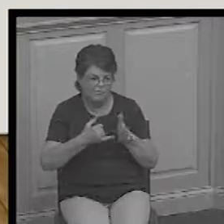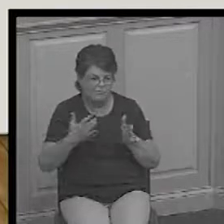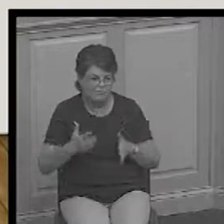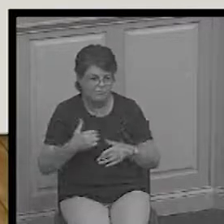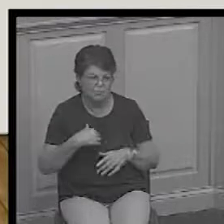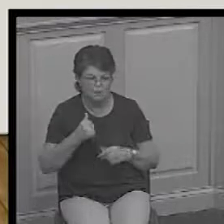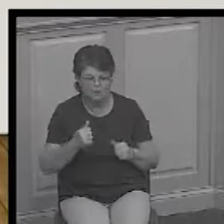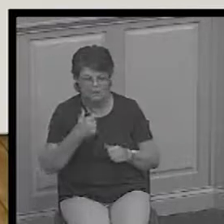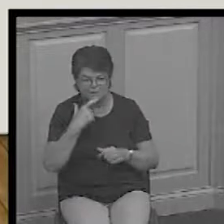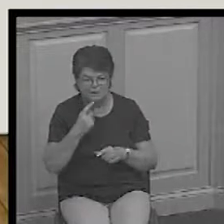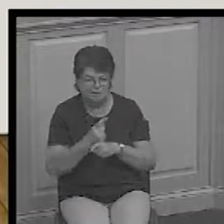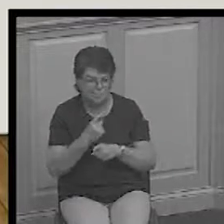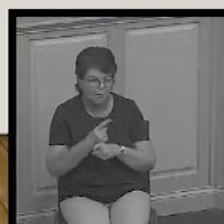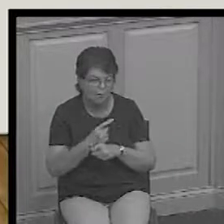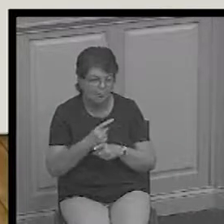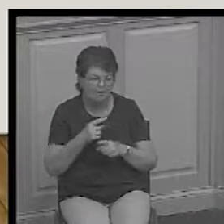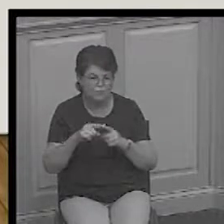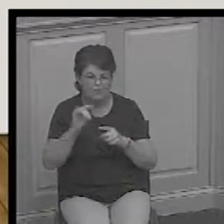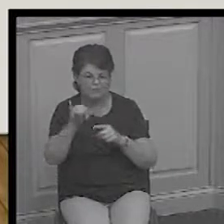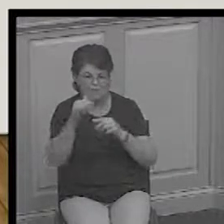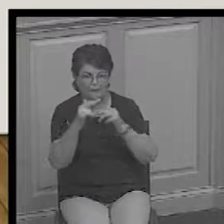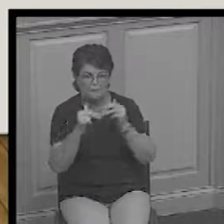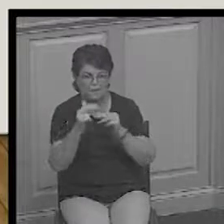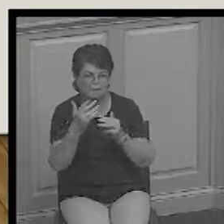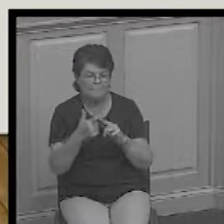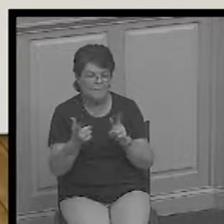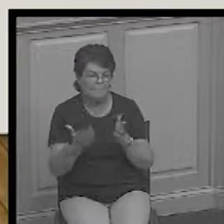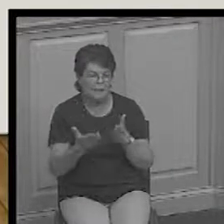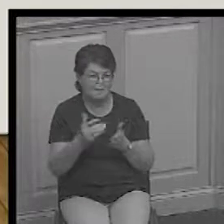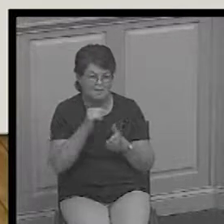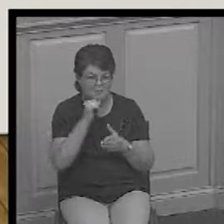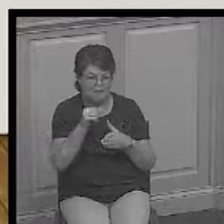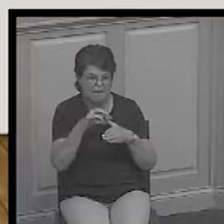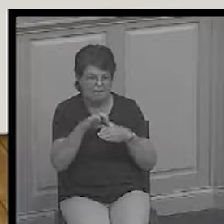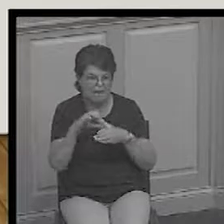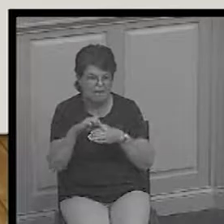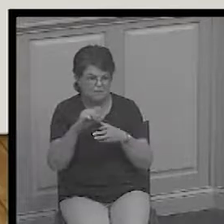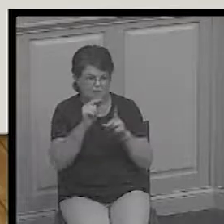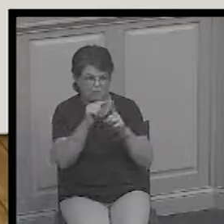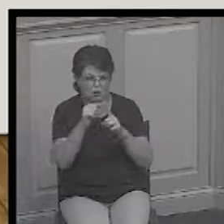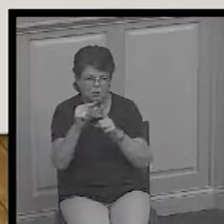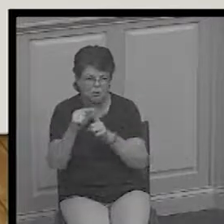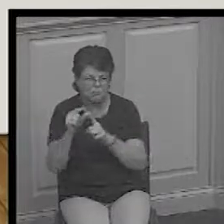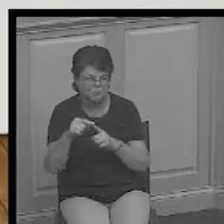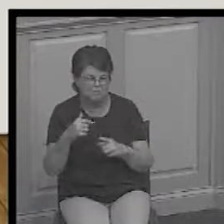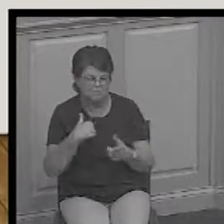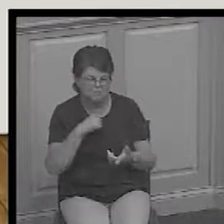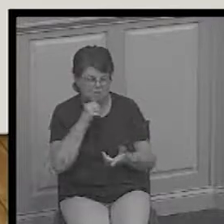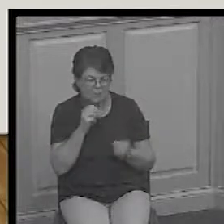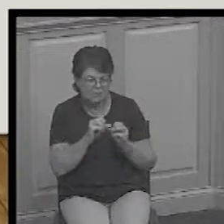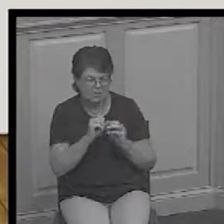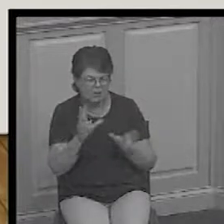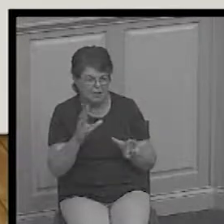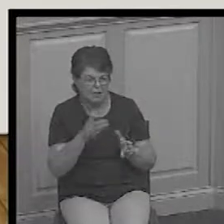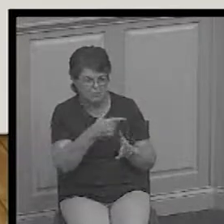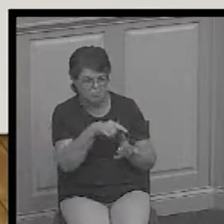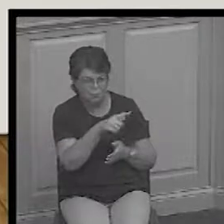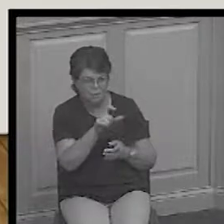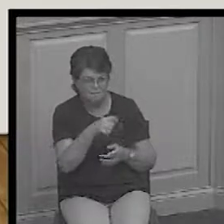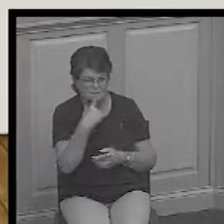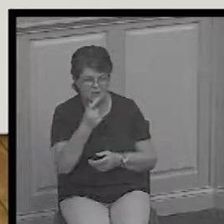say if it's appropriate to a building, but maybe not the content. We're just not clear about that. I think that's something you're going to have to tell